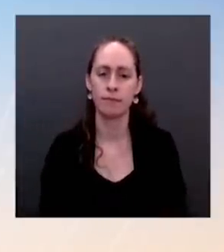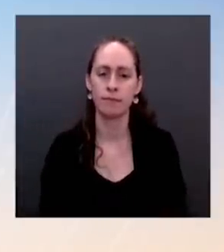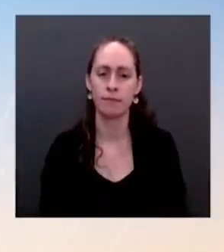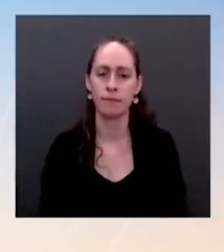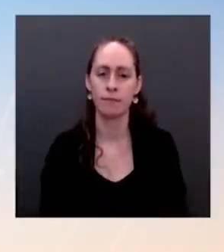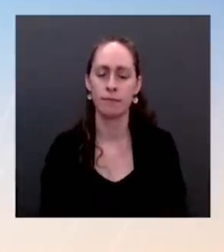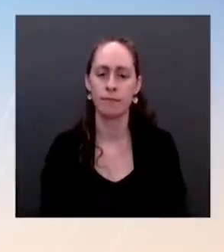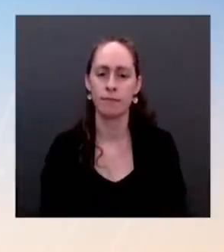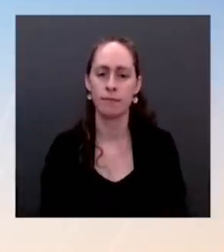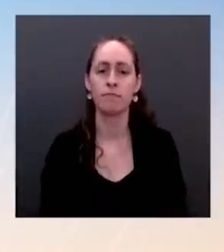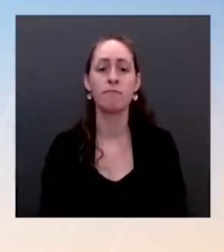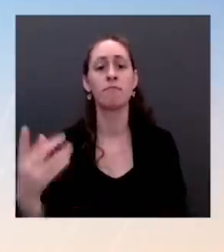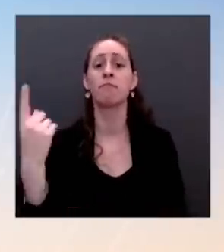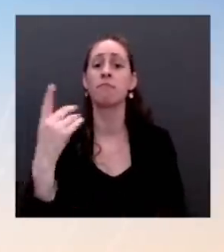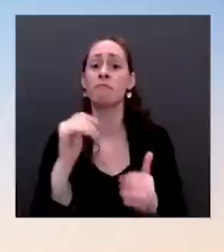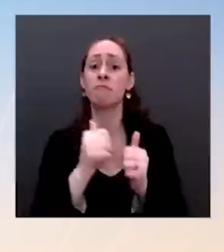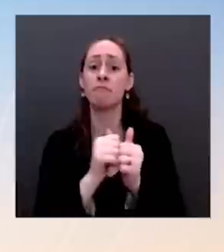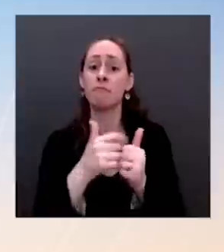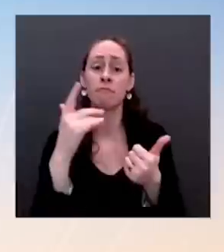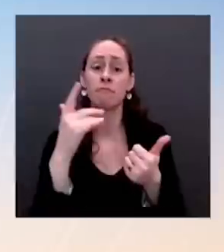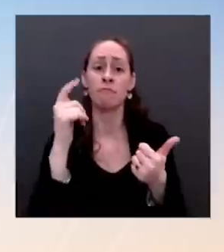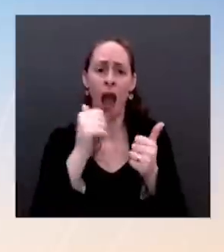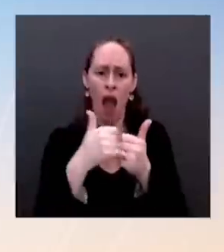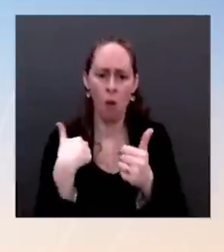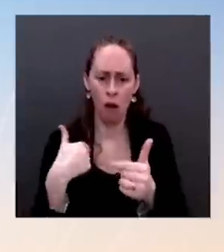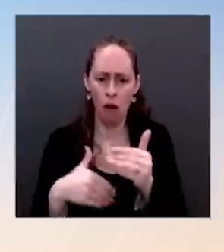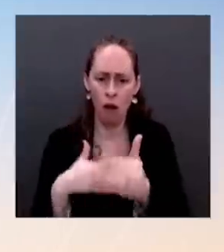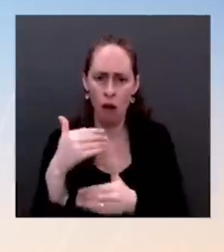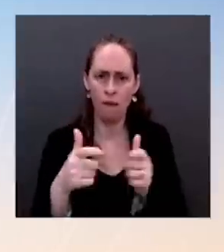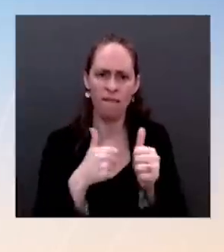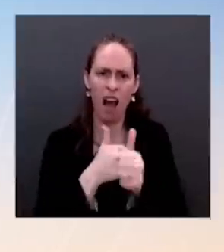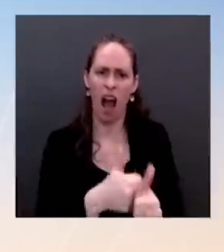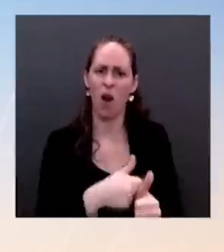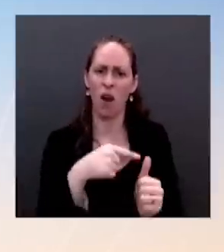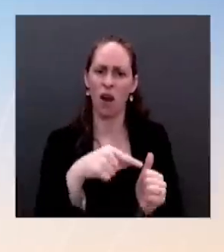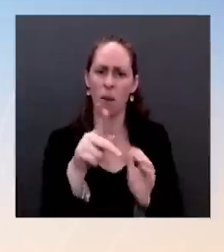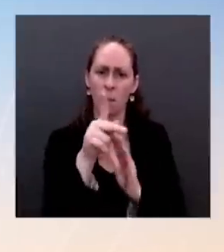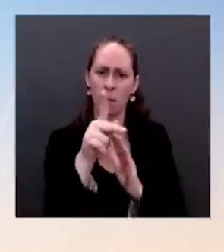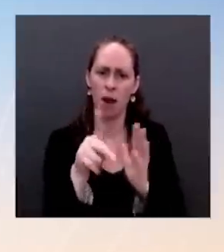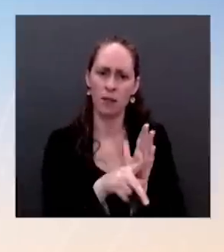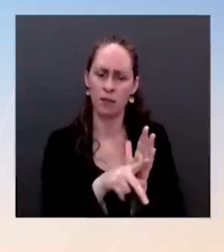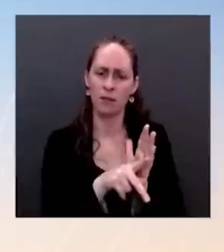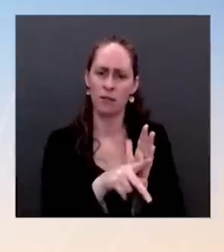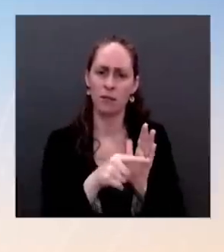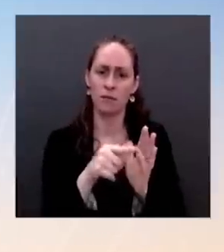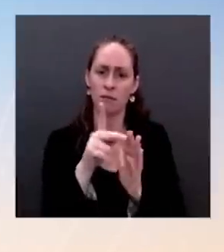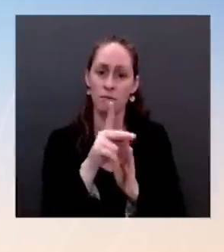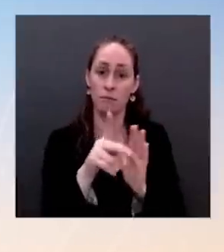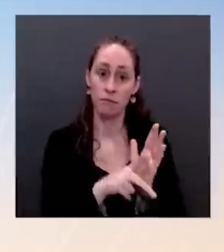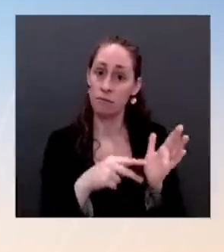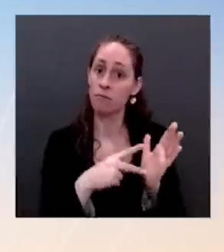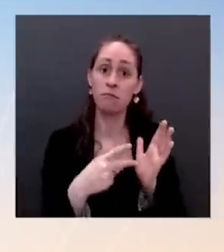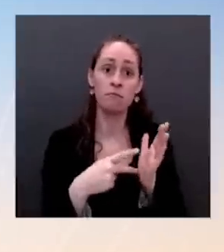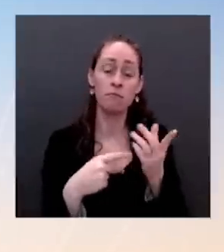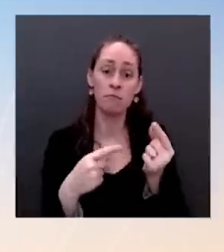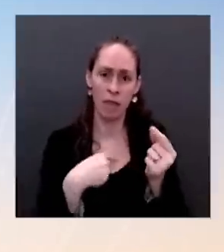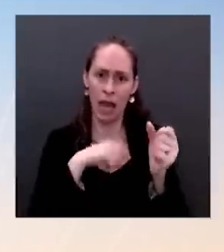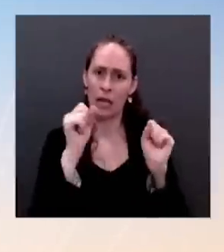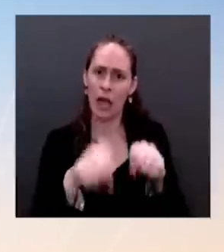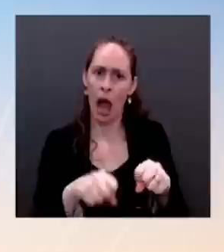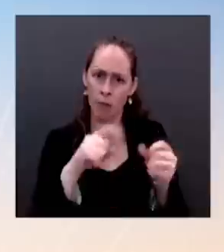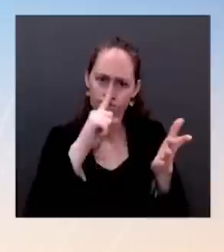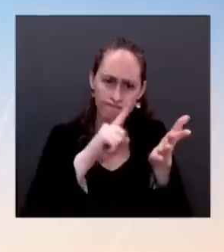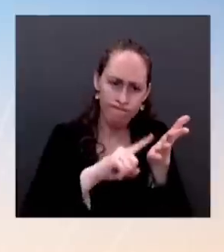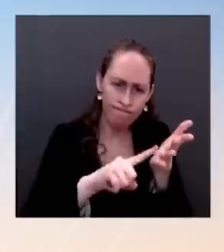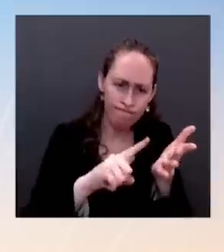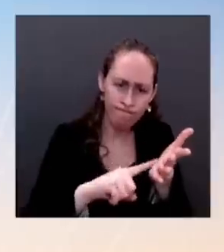mechanism for which this thorough investigation went forward. And it also, it is based on that, that thorough investigation, from